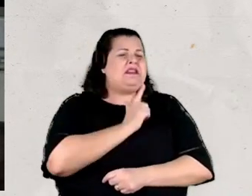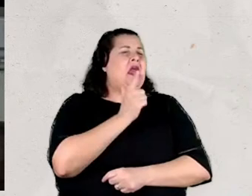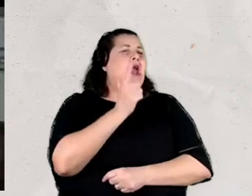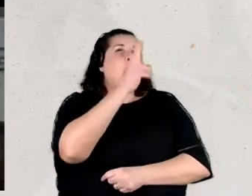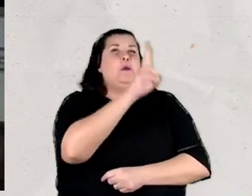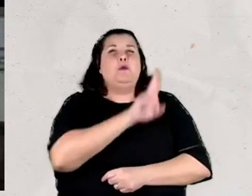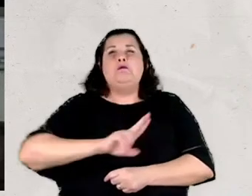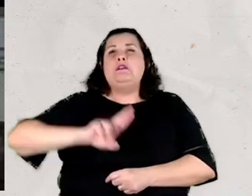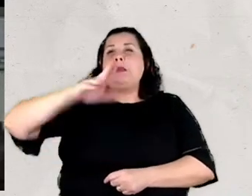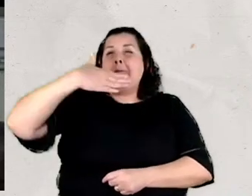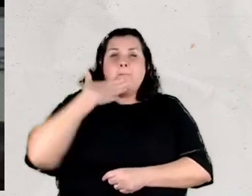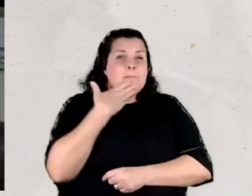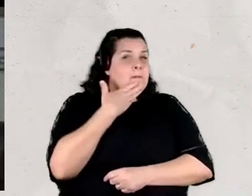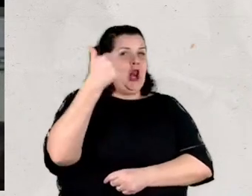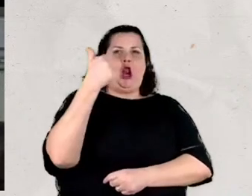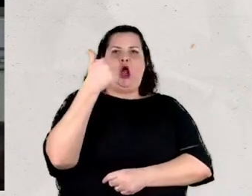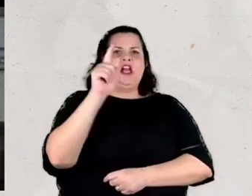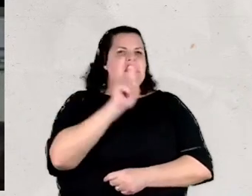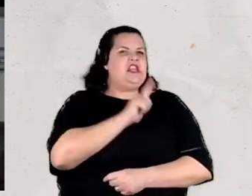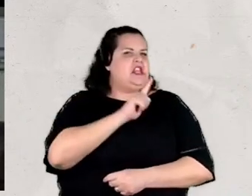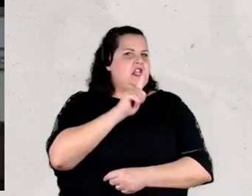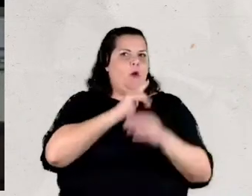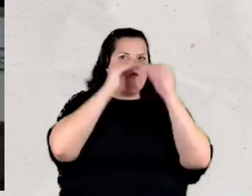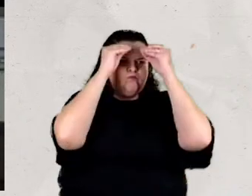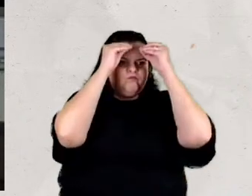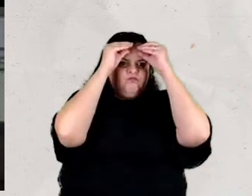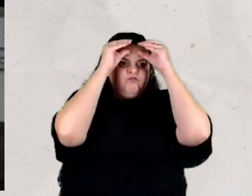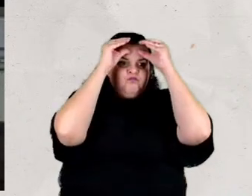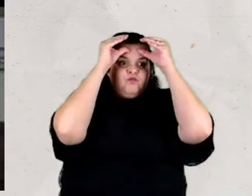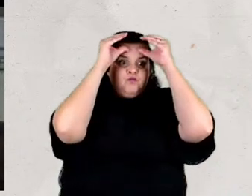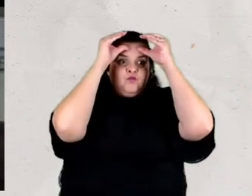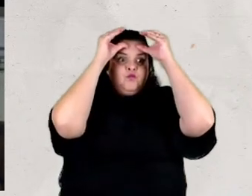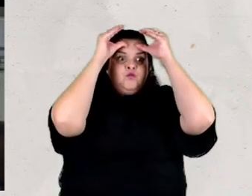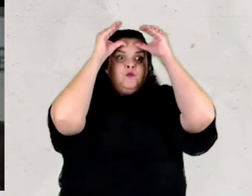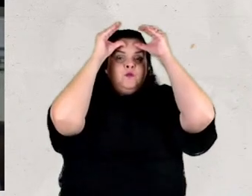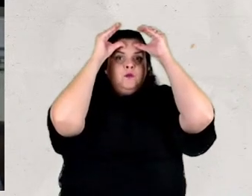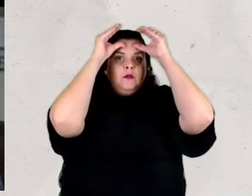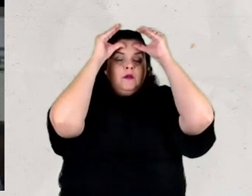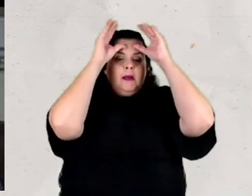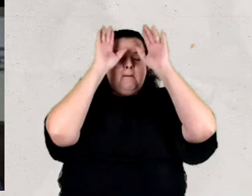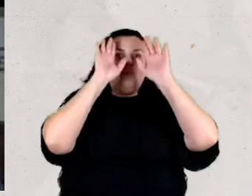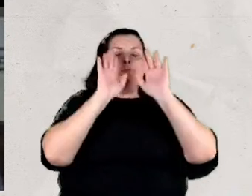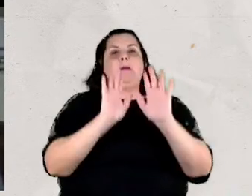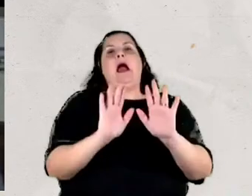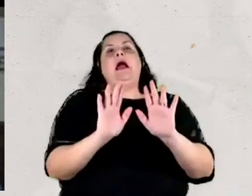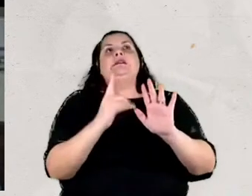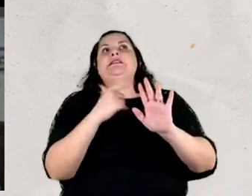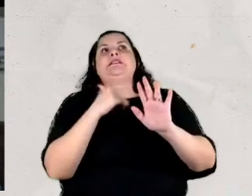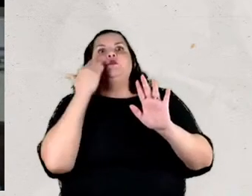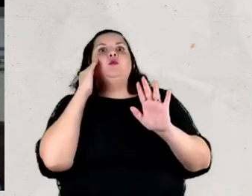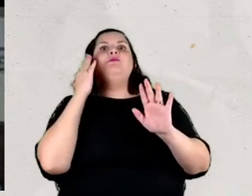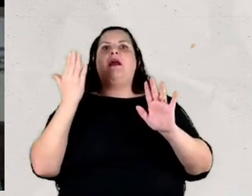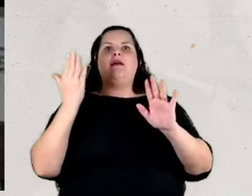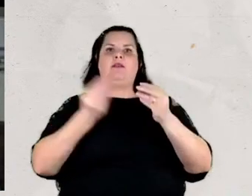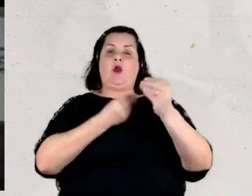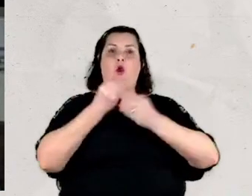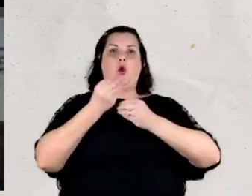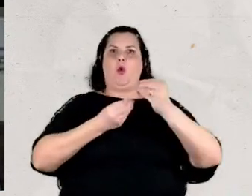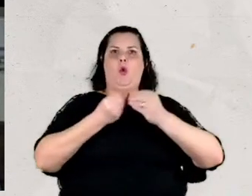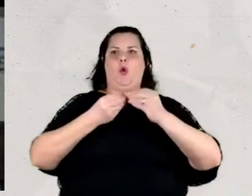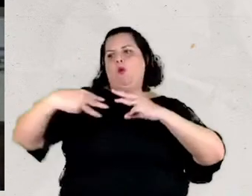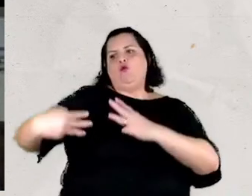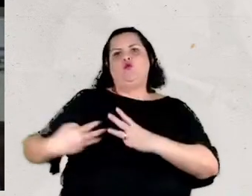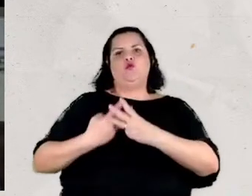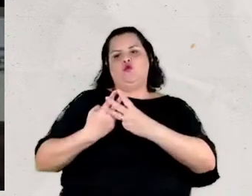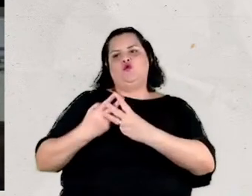how Jews understand themselves. And my purpose in this book is the same purpose that I have